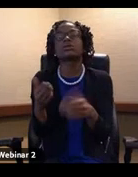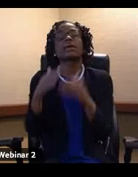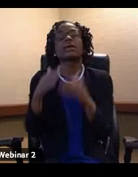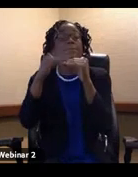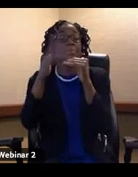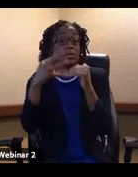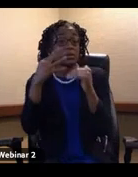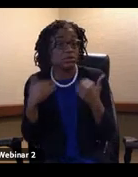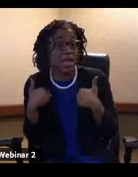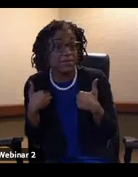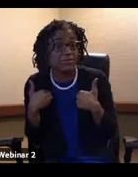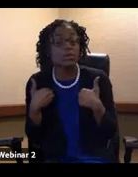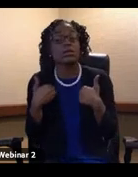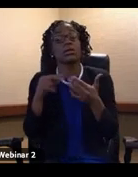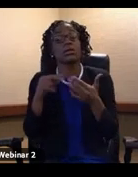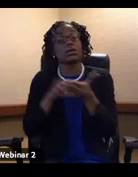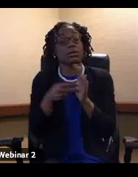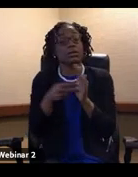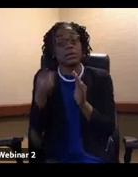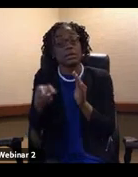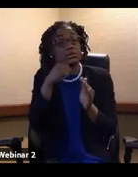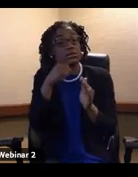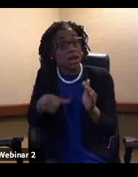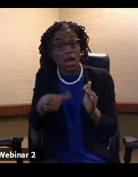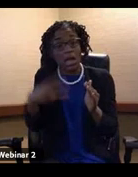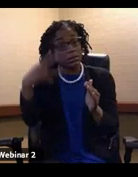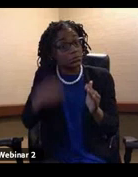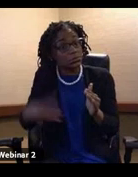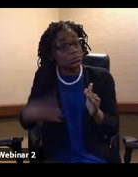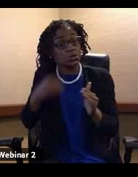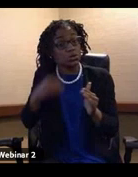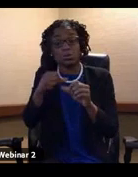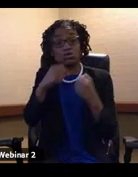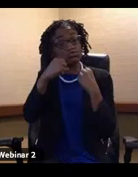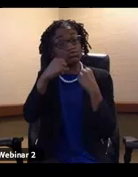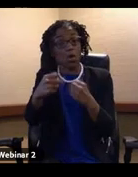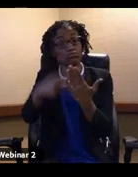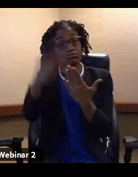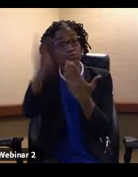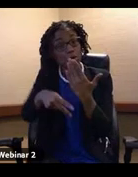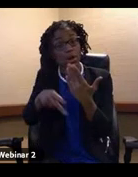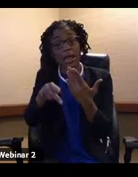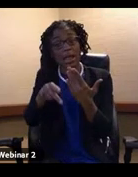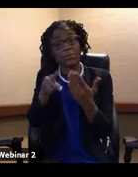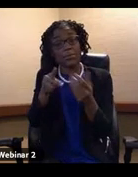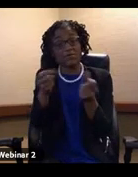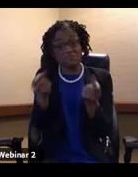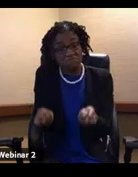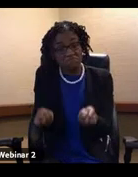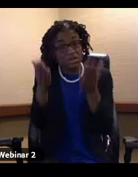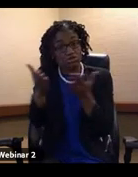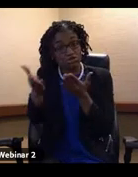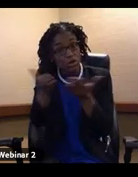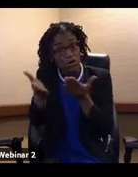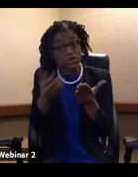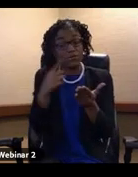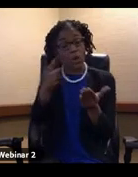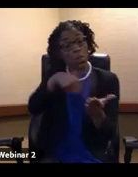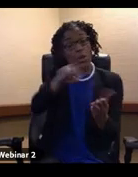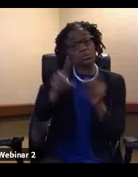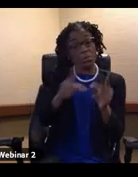experience. Since that means you're not an experienced victim service provider with a robust program of services for survivors of